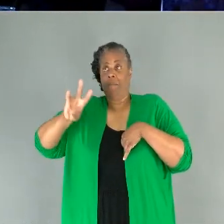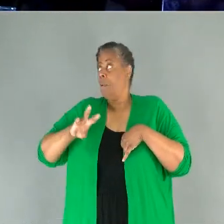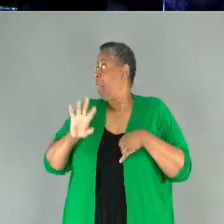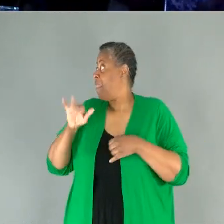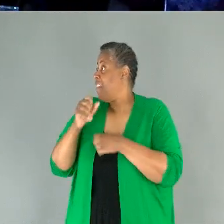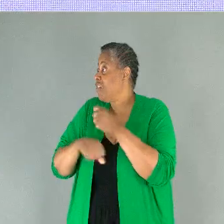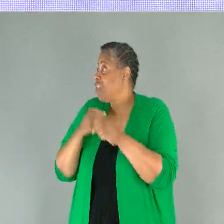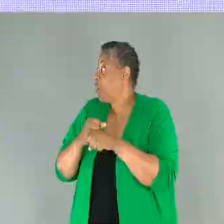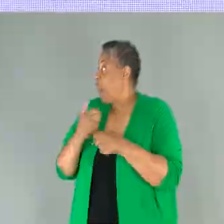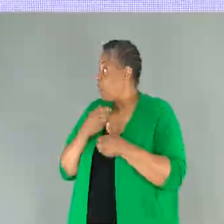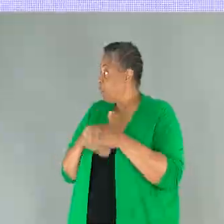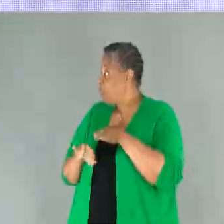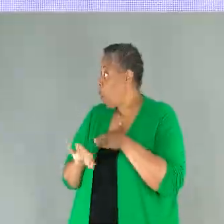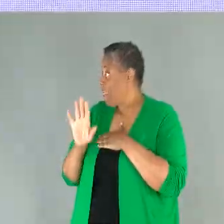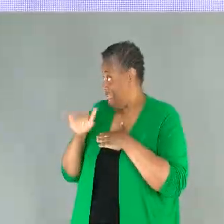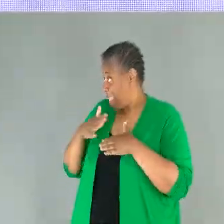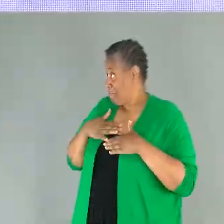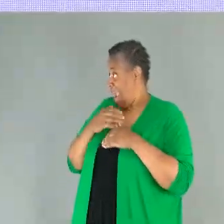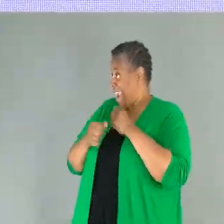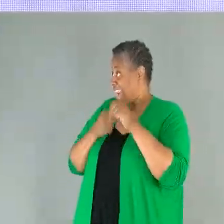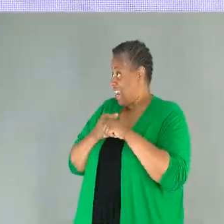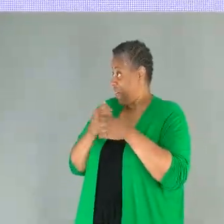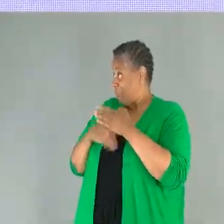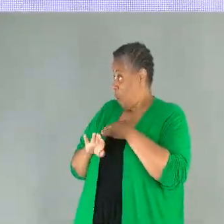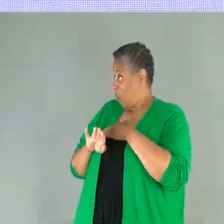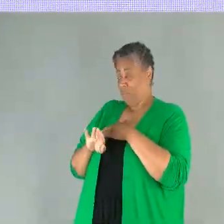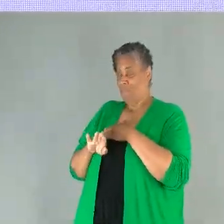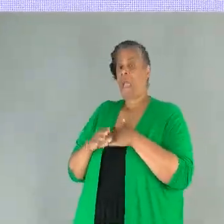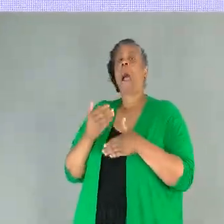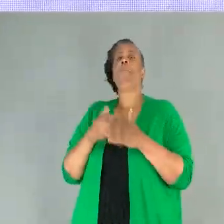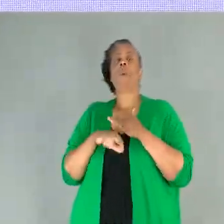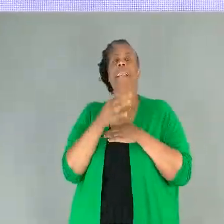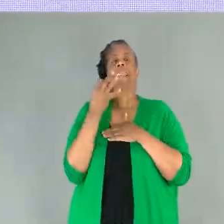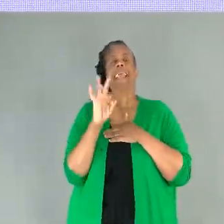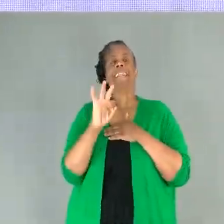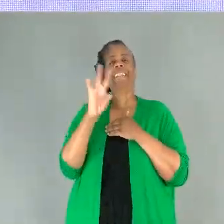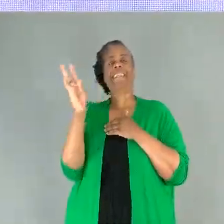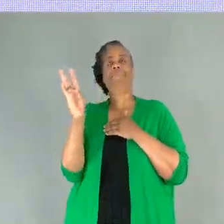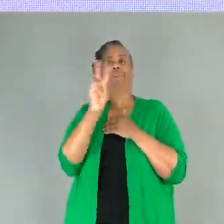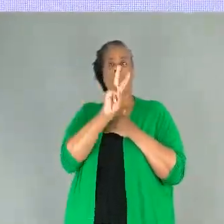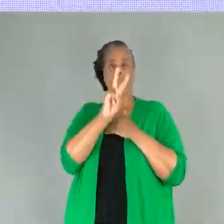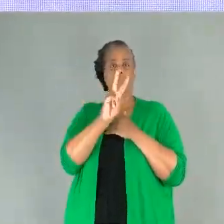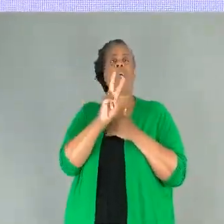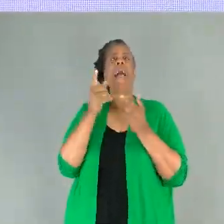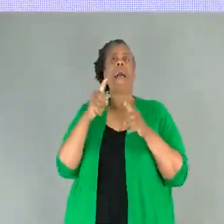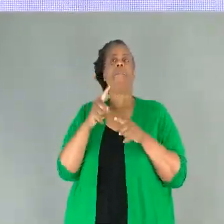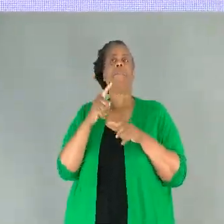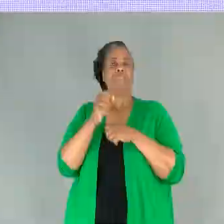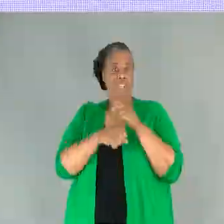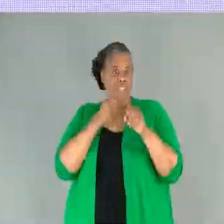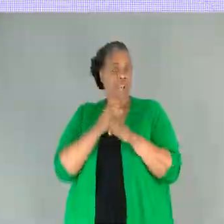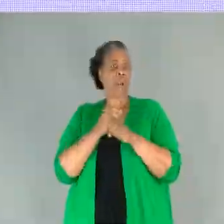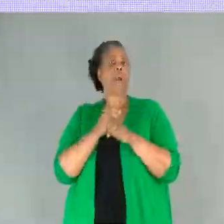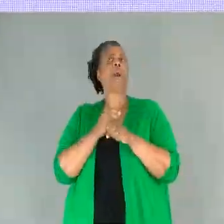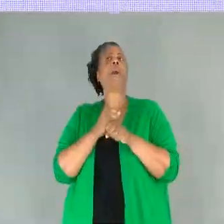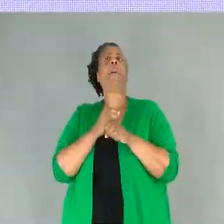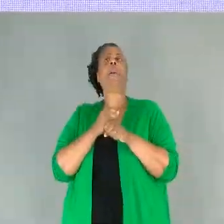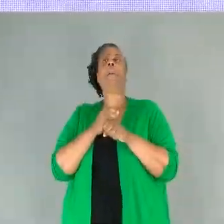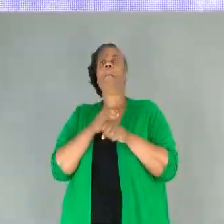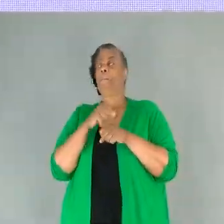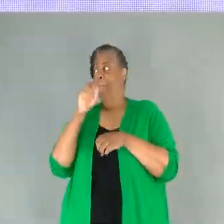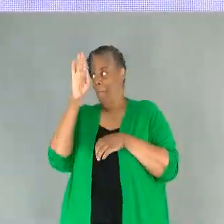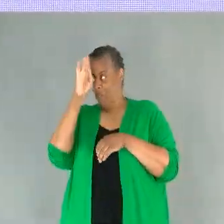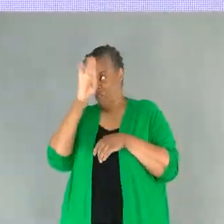year? And I was born in 1972. That's the year that Bishop came to Boston. In a few short months,